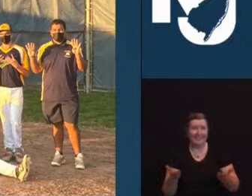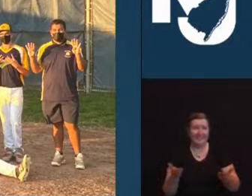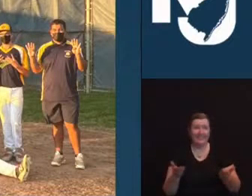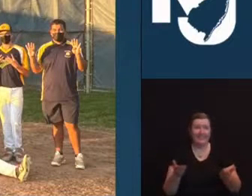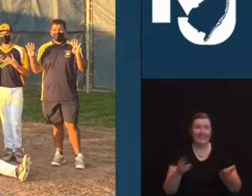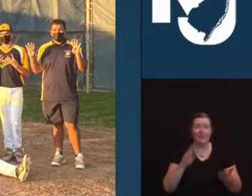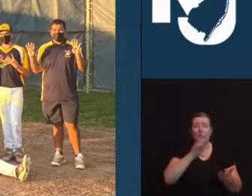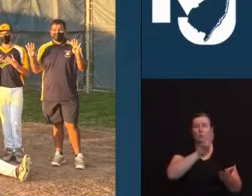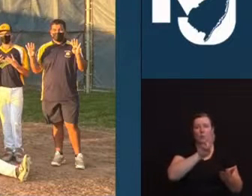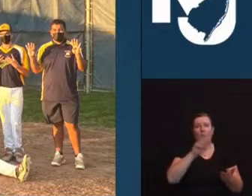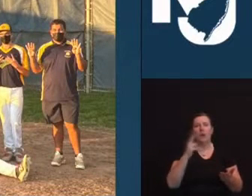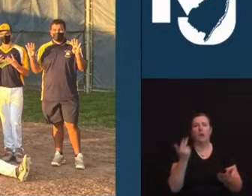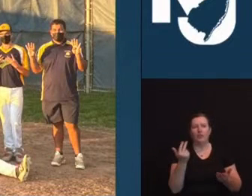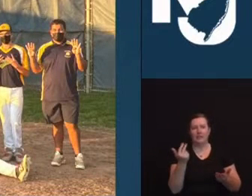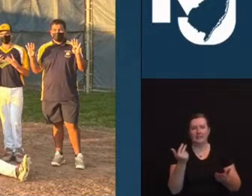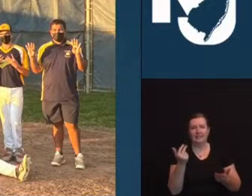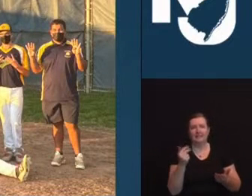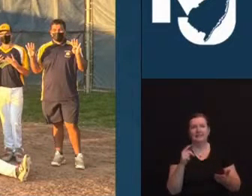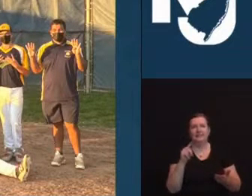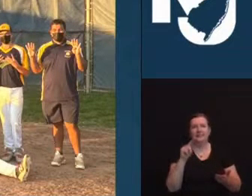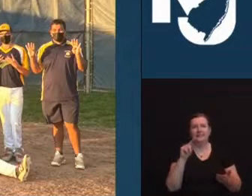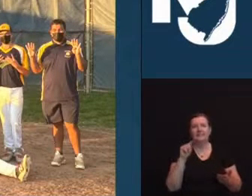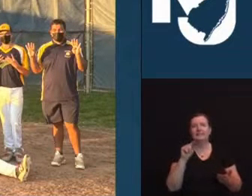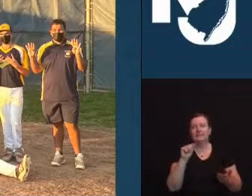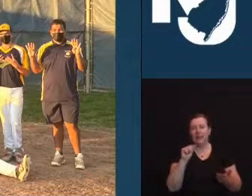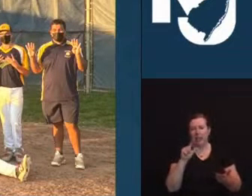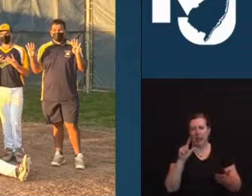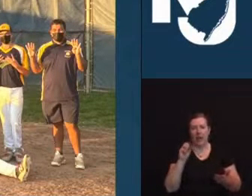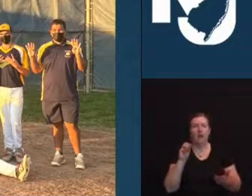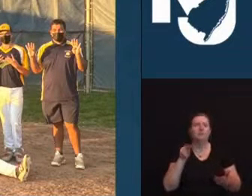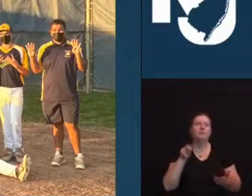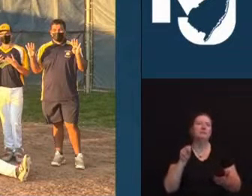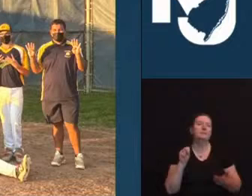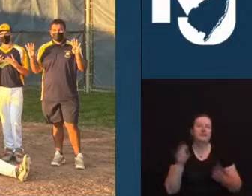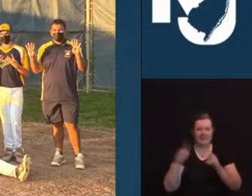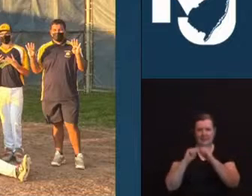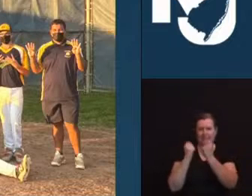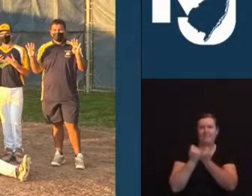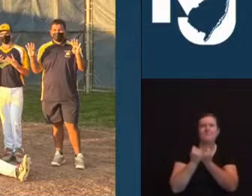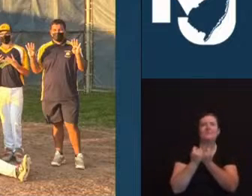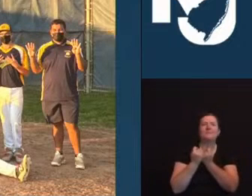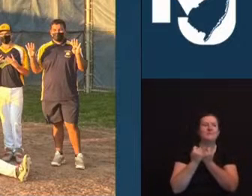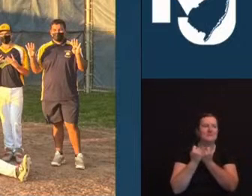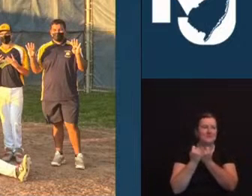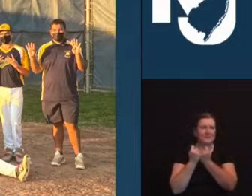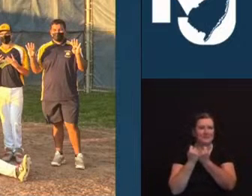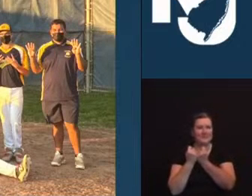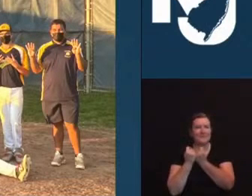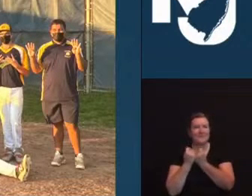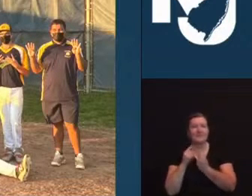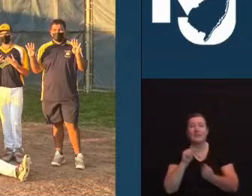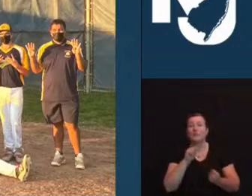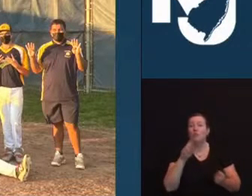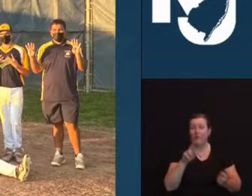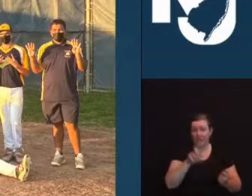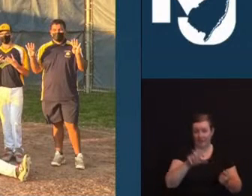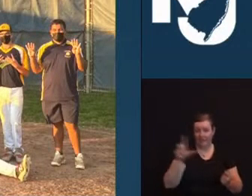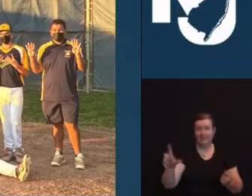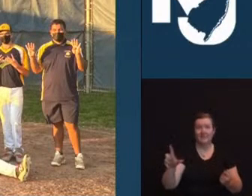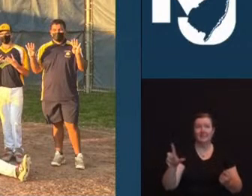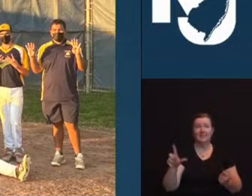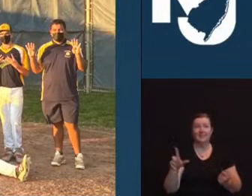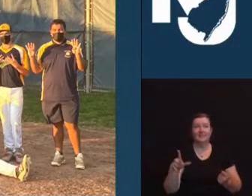Across 17 years coaching, Pat, get this, in the Toms River Little League, he guided his team, 17 years coaching, to